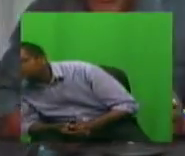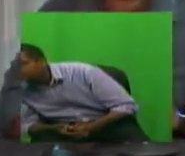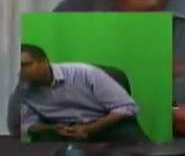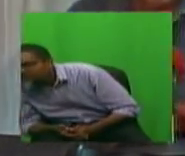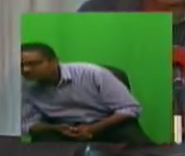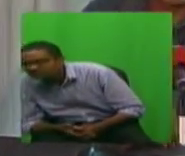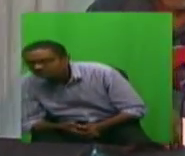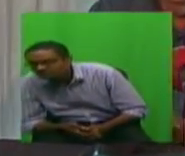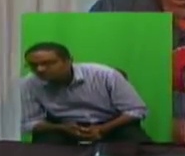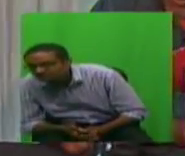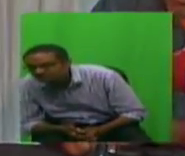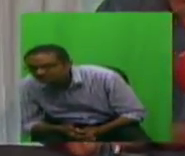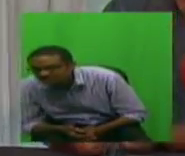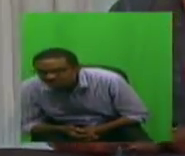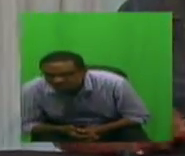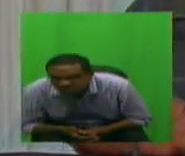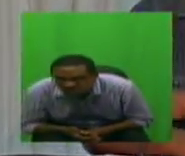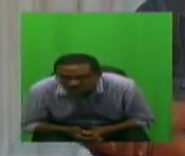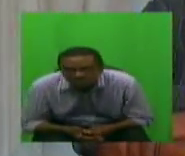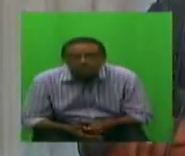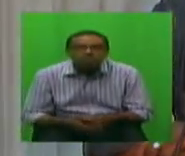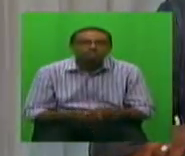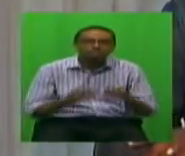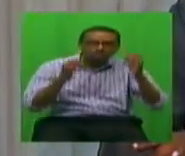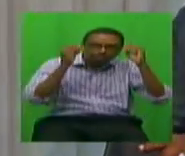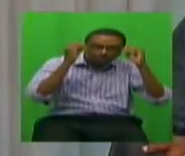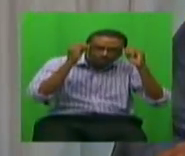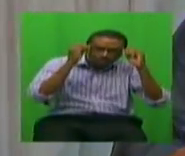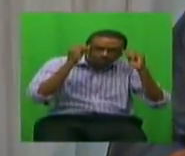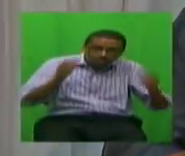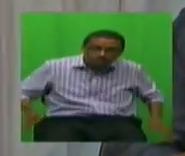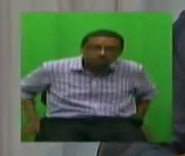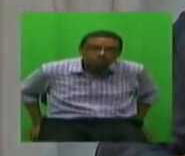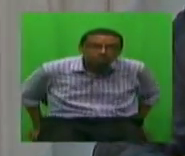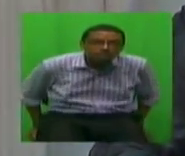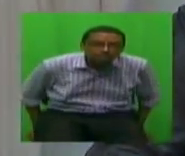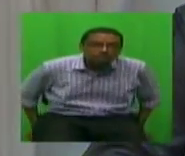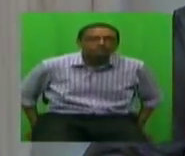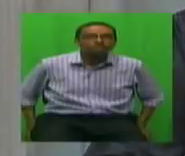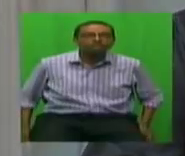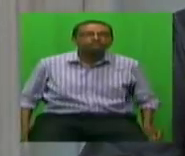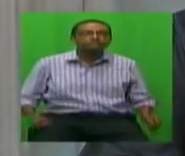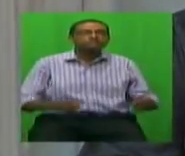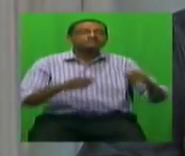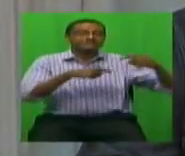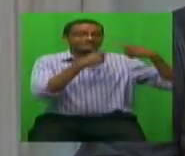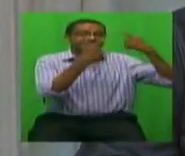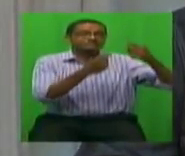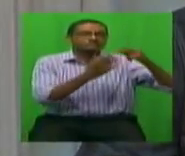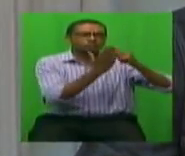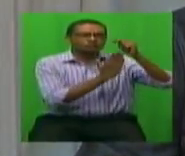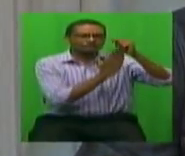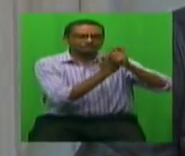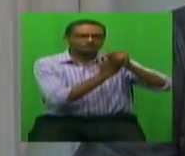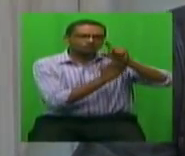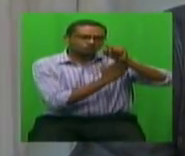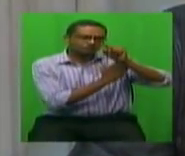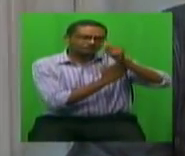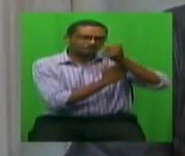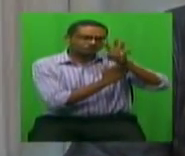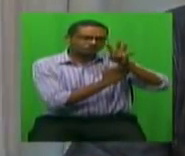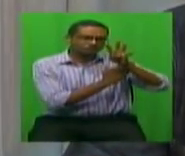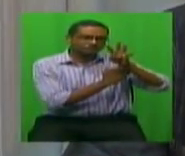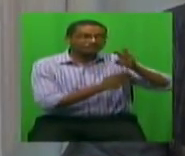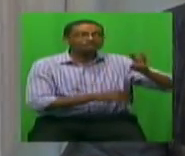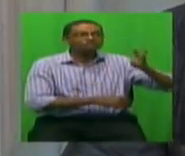I'll speak a little bit about Mayaro. This is since November 2014. This is the fourth time we've